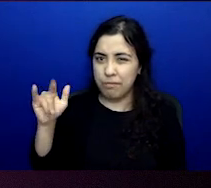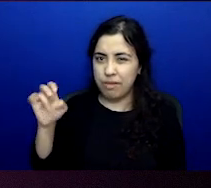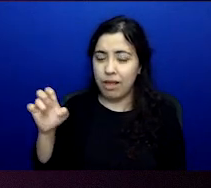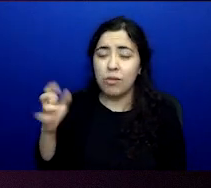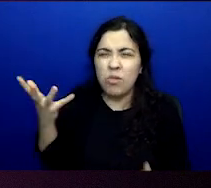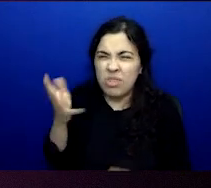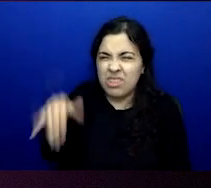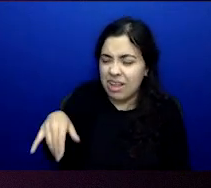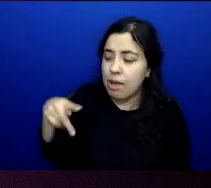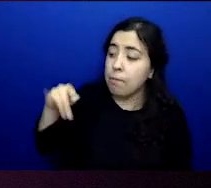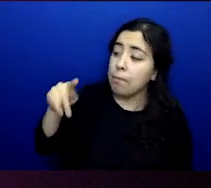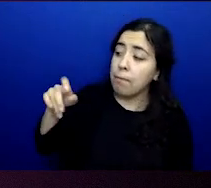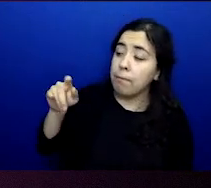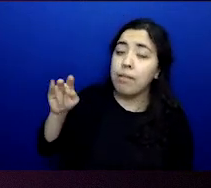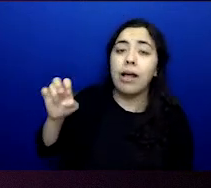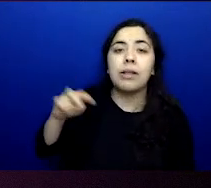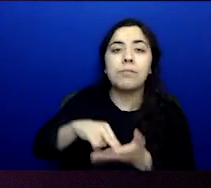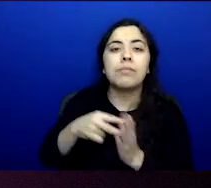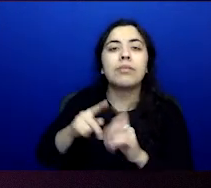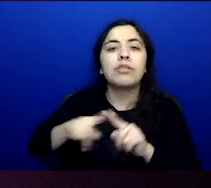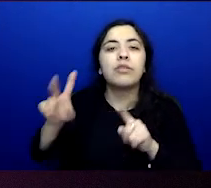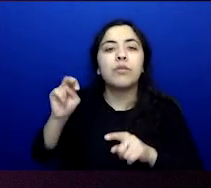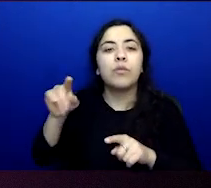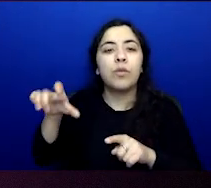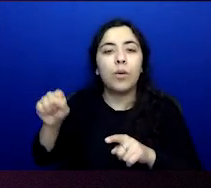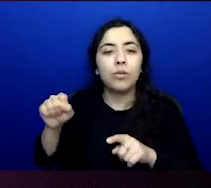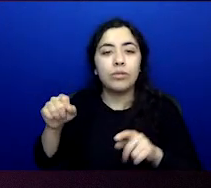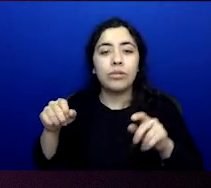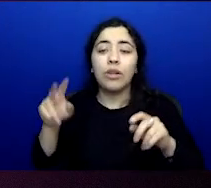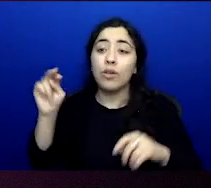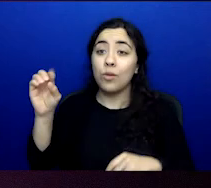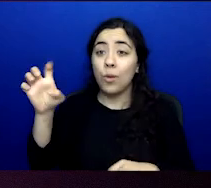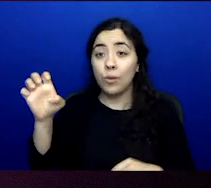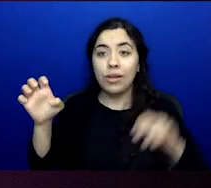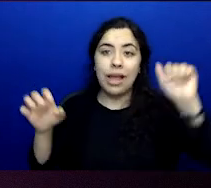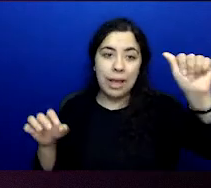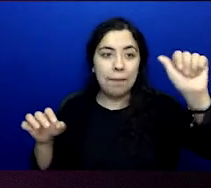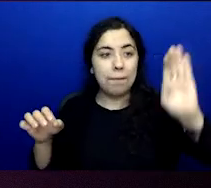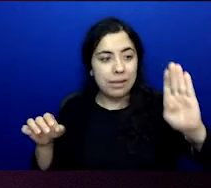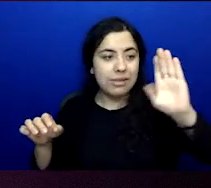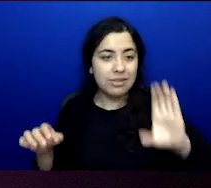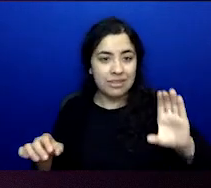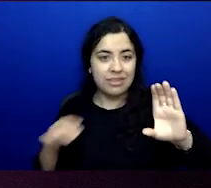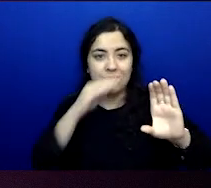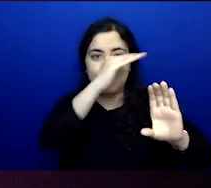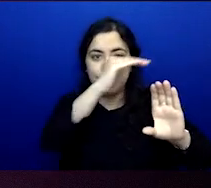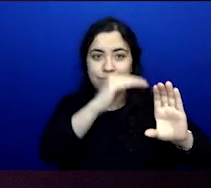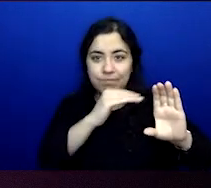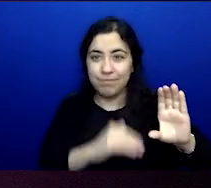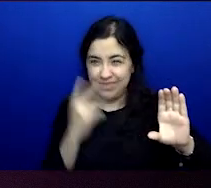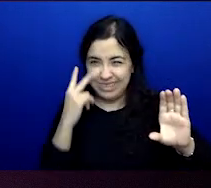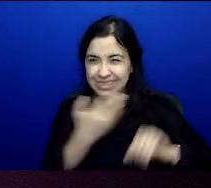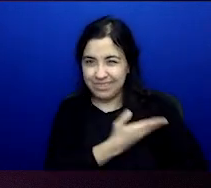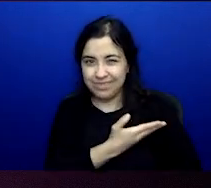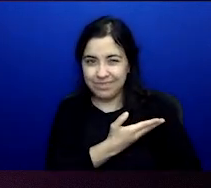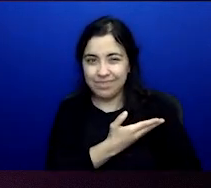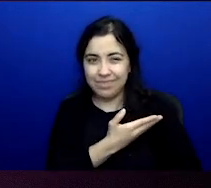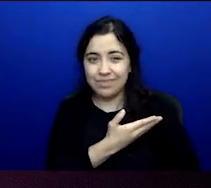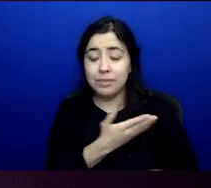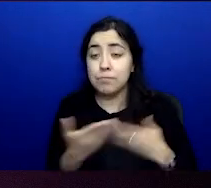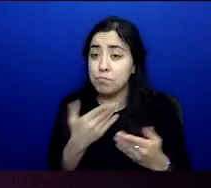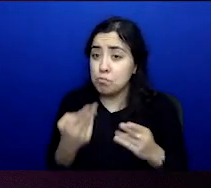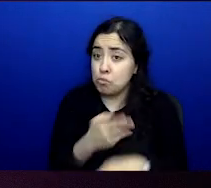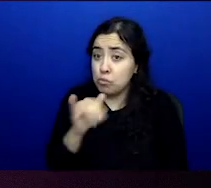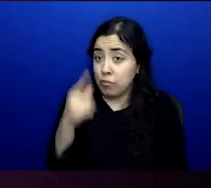pipeline is formed by joining different nodes, like here what you see, node A, B, and C. So now you might want to reuse this